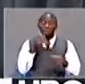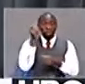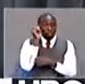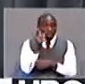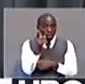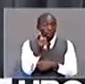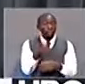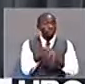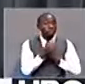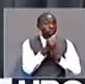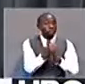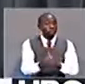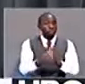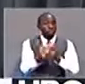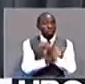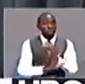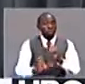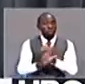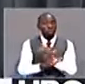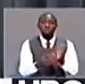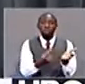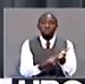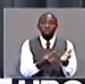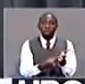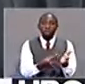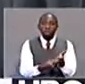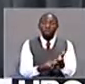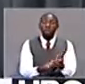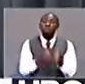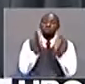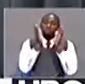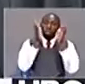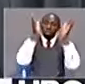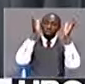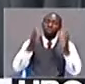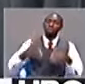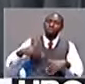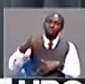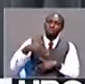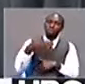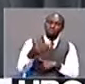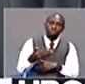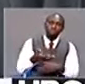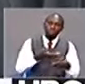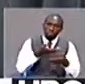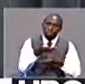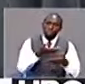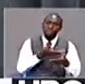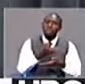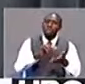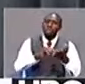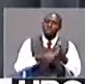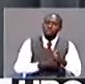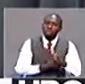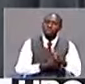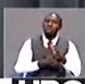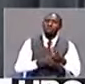as leaders in this country, which His Grace was always talking about, is the issue of pro-life,